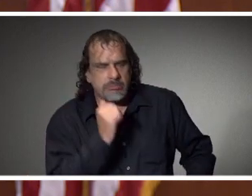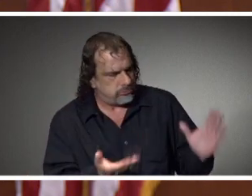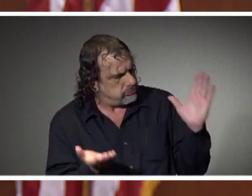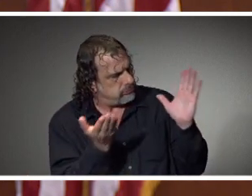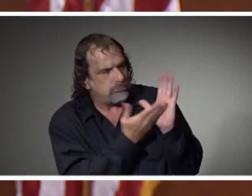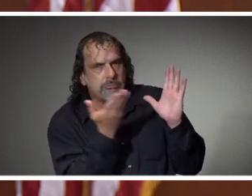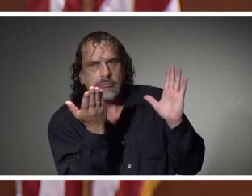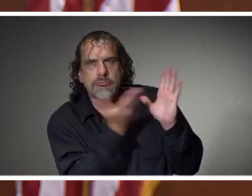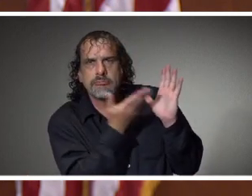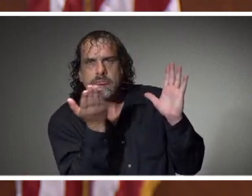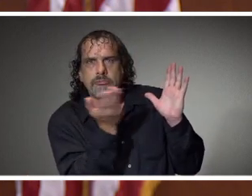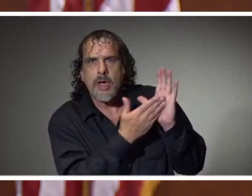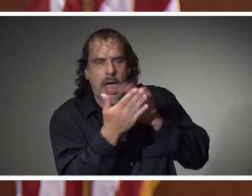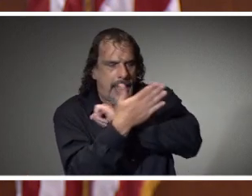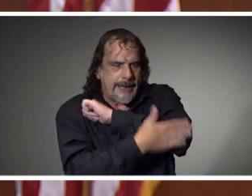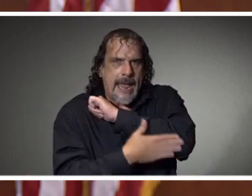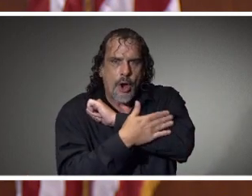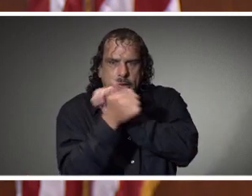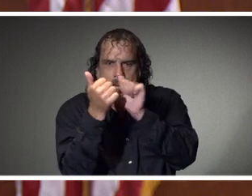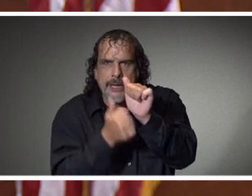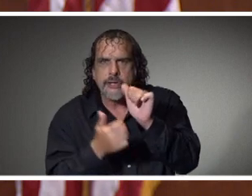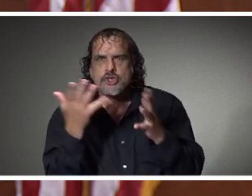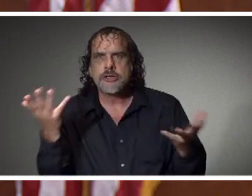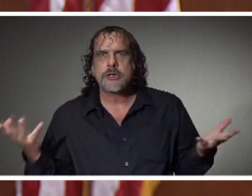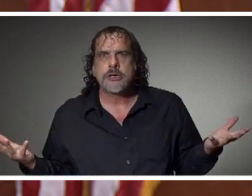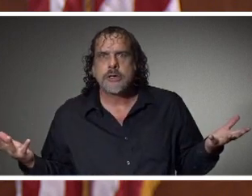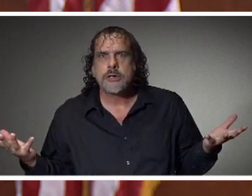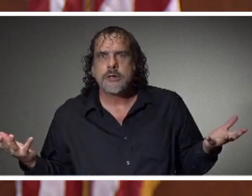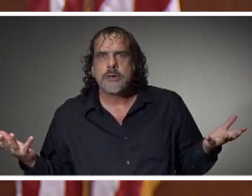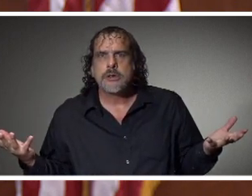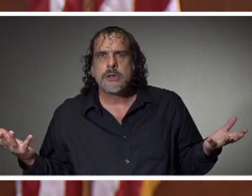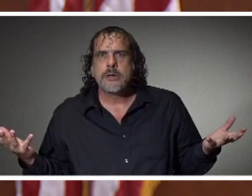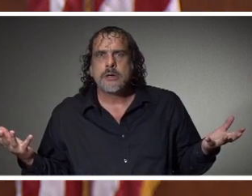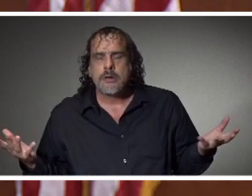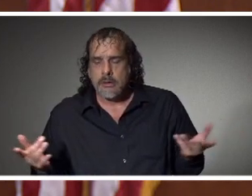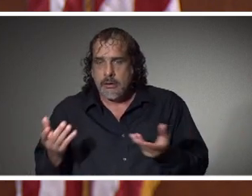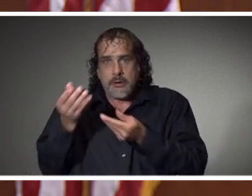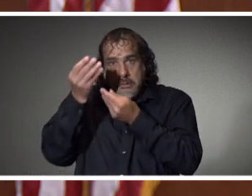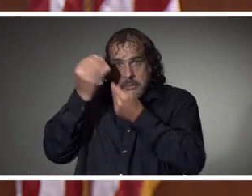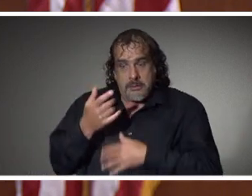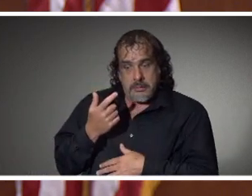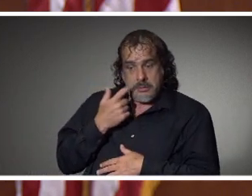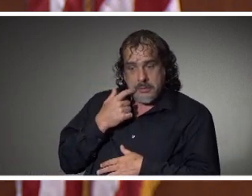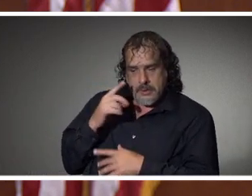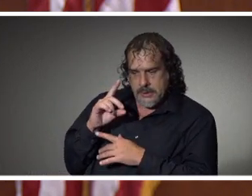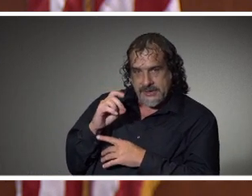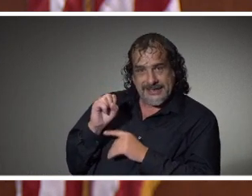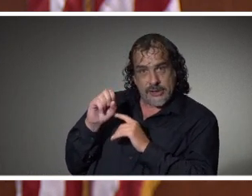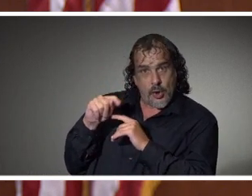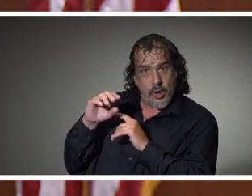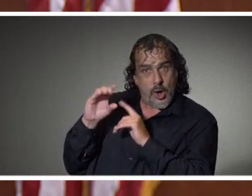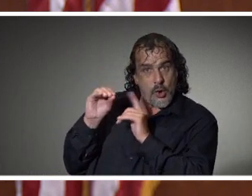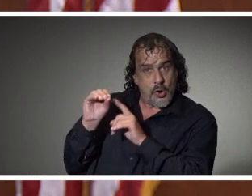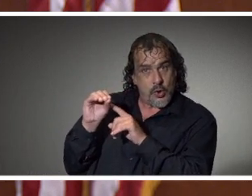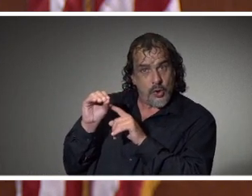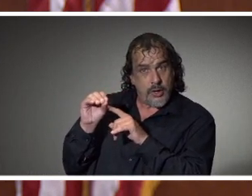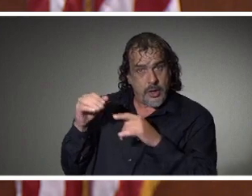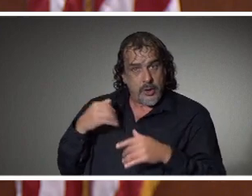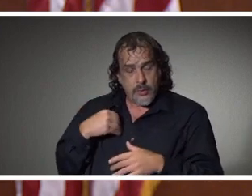by county data. According to the latest information I have, for instance, DeSoto County, we